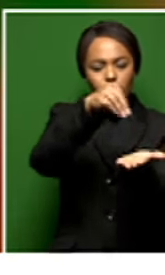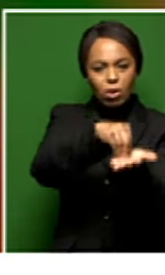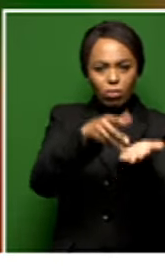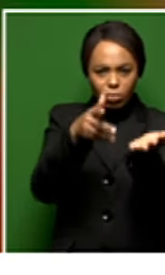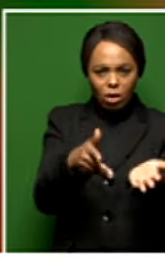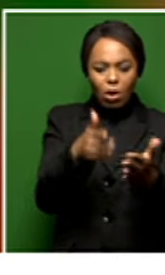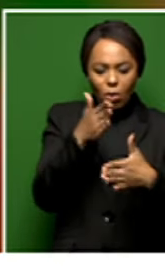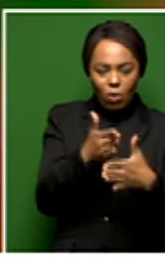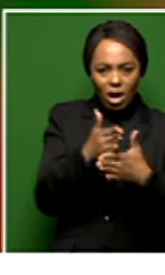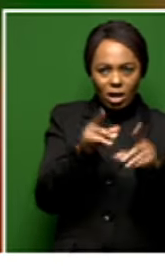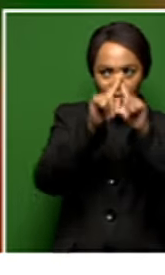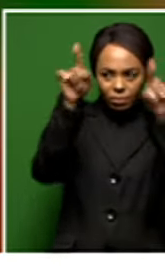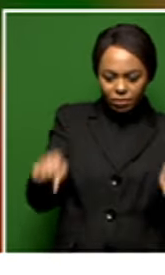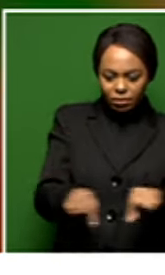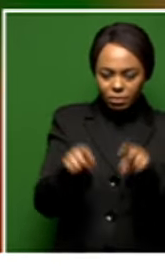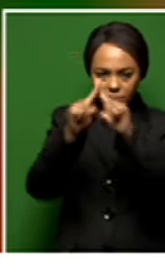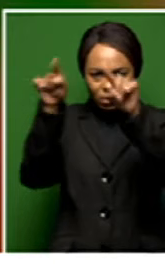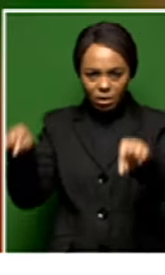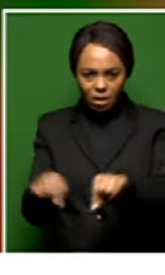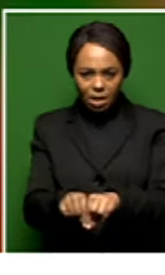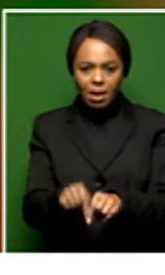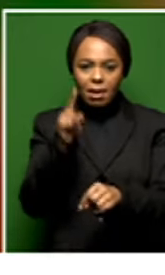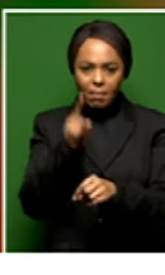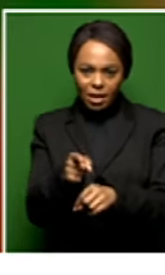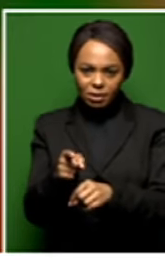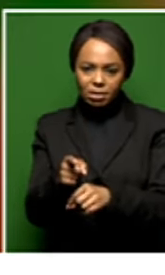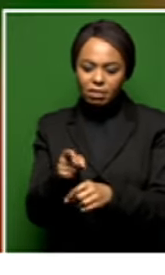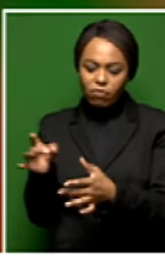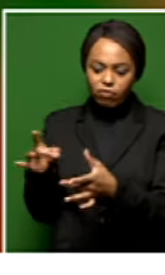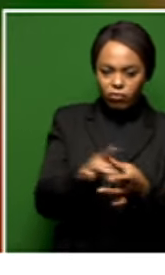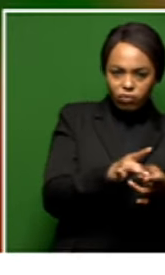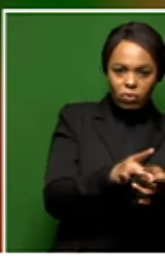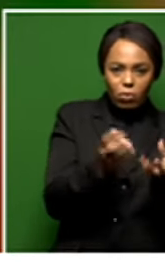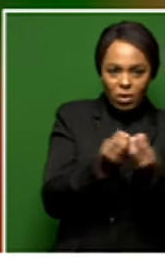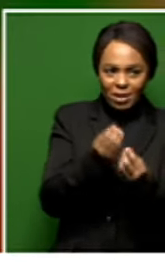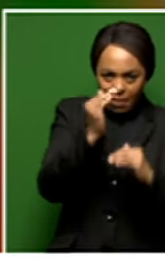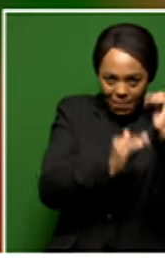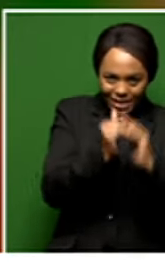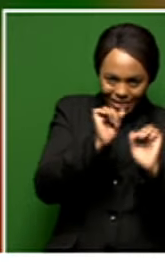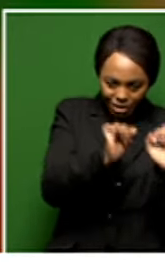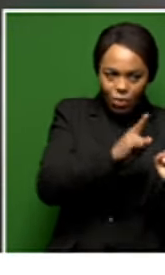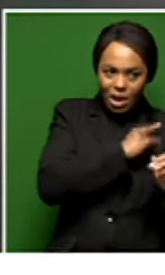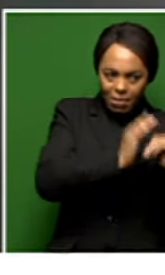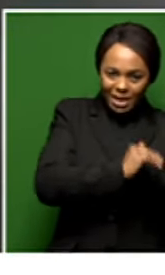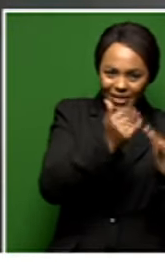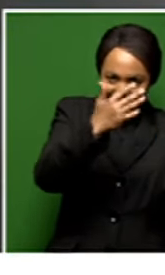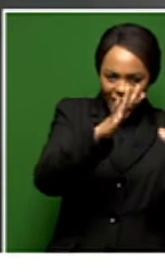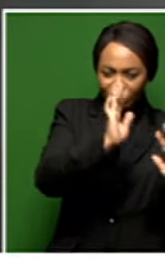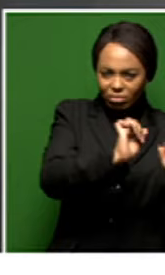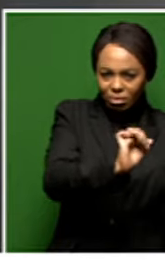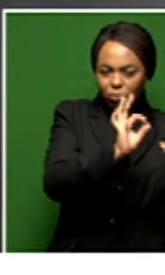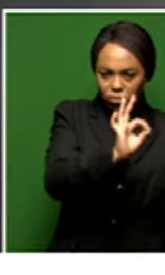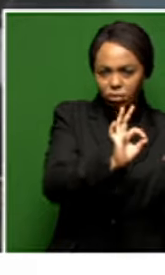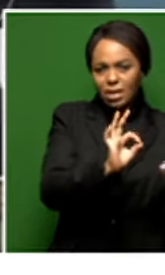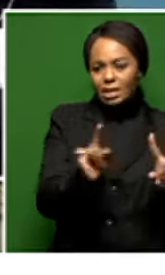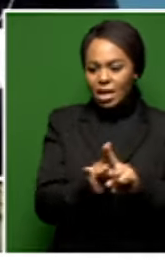we need to be in conversation with the works that the building has already done in that sense. So. Yeah, sure.